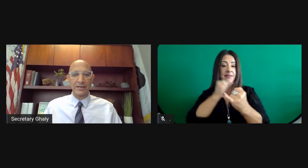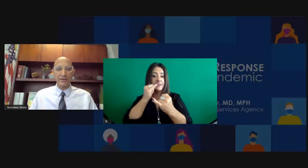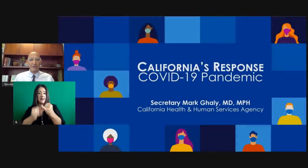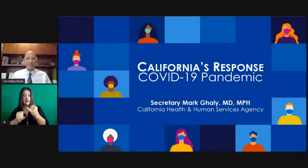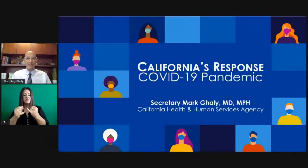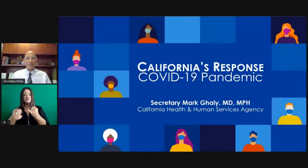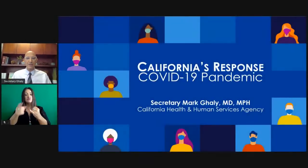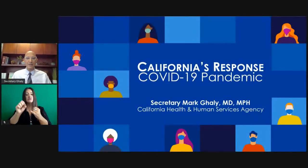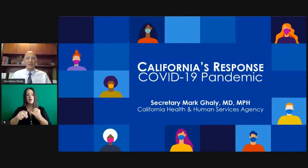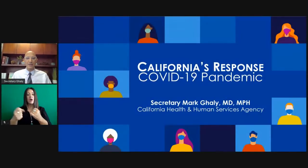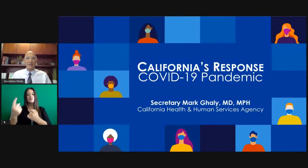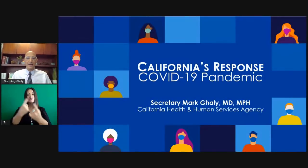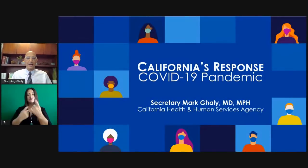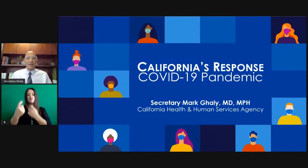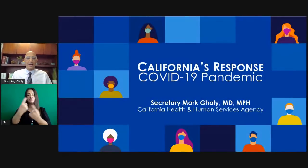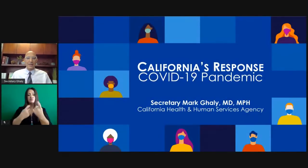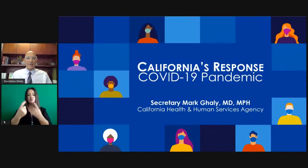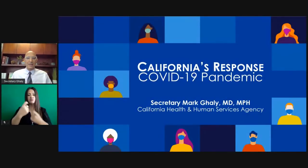across the state.